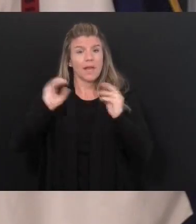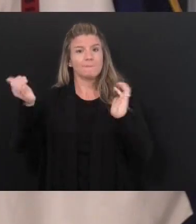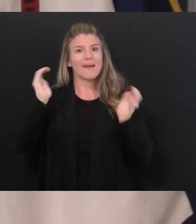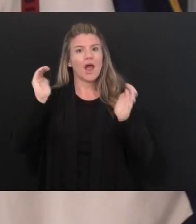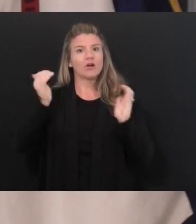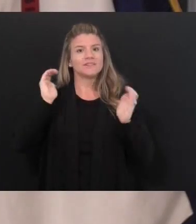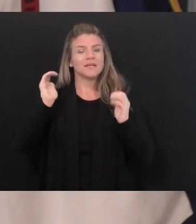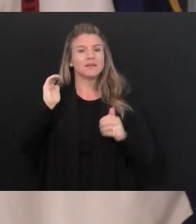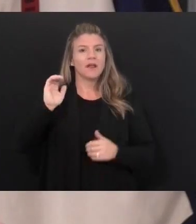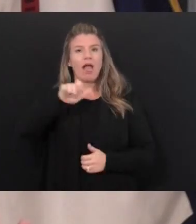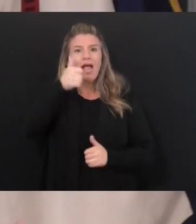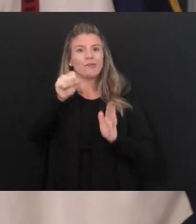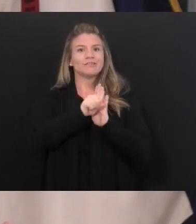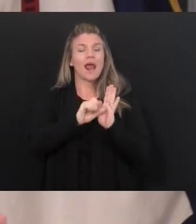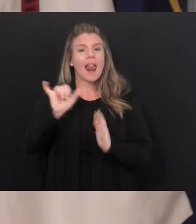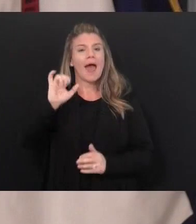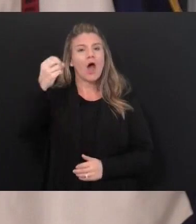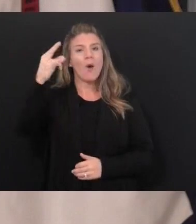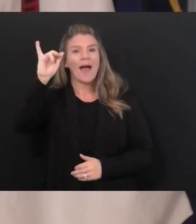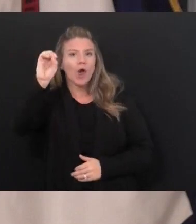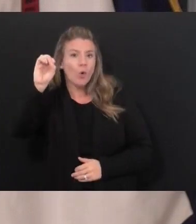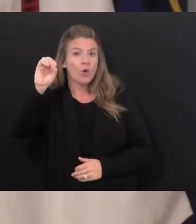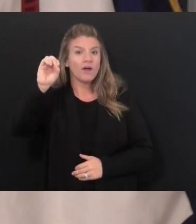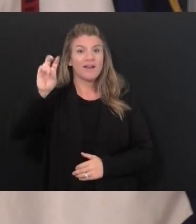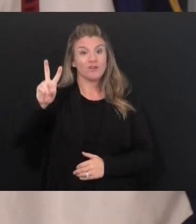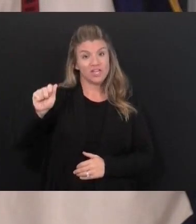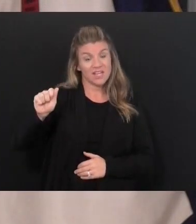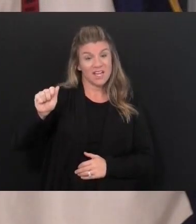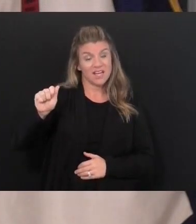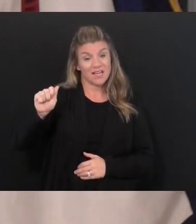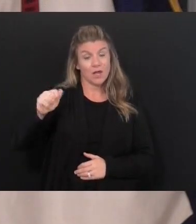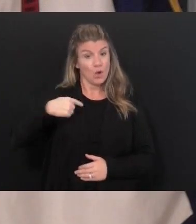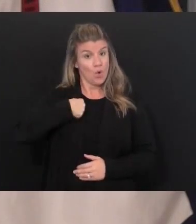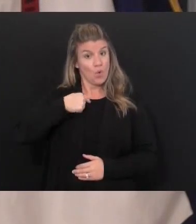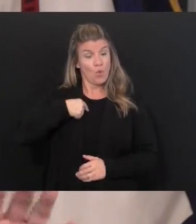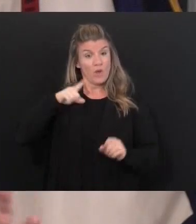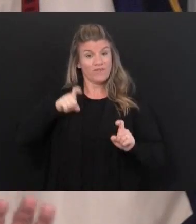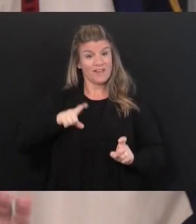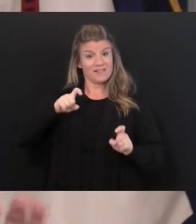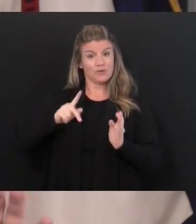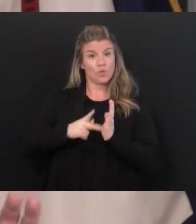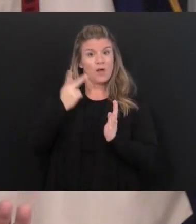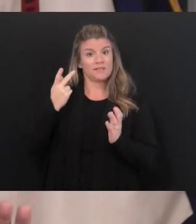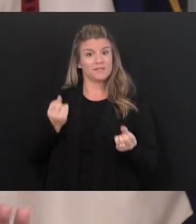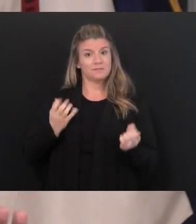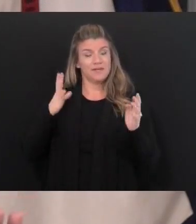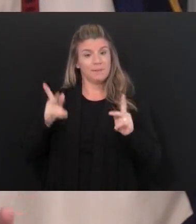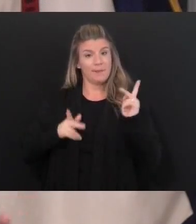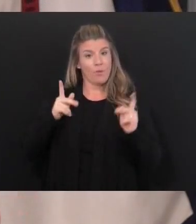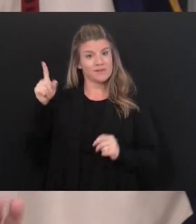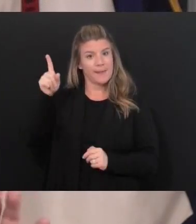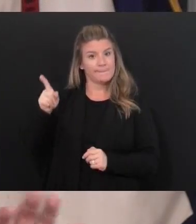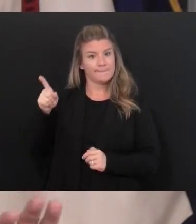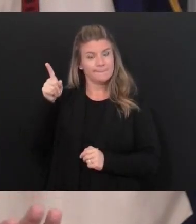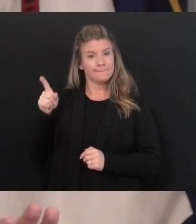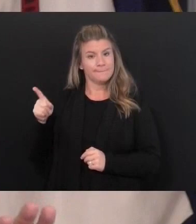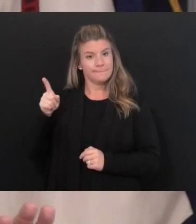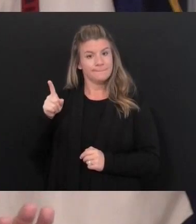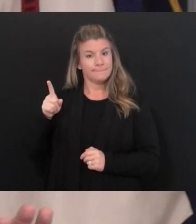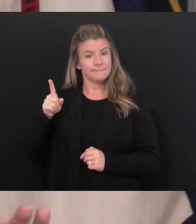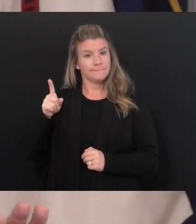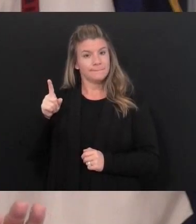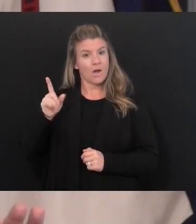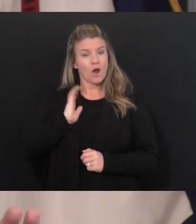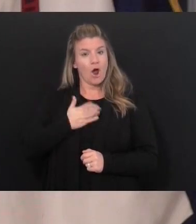comparison to Ohio and Virginia, we have tested twice as much on a percentage basis,